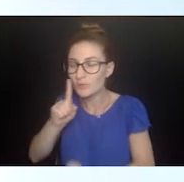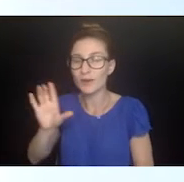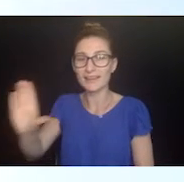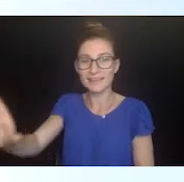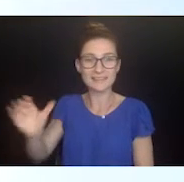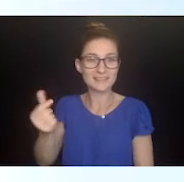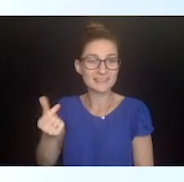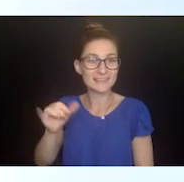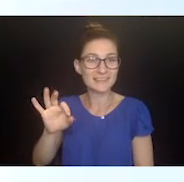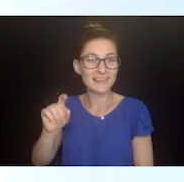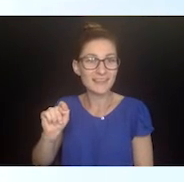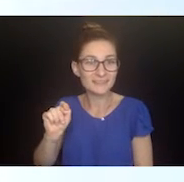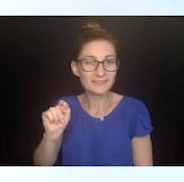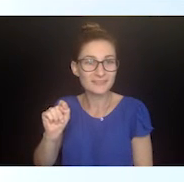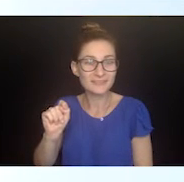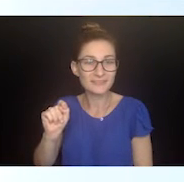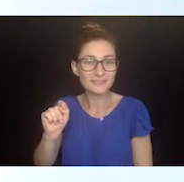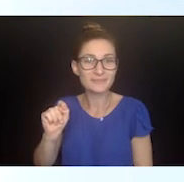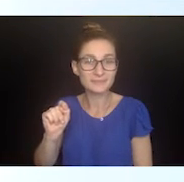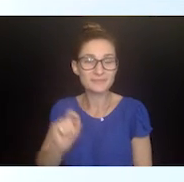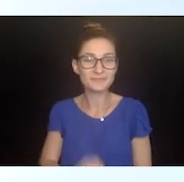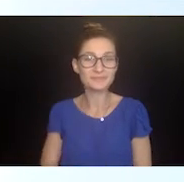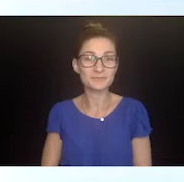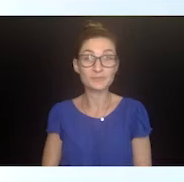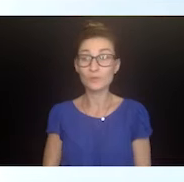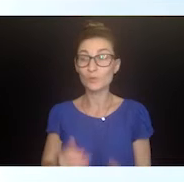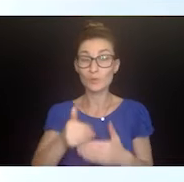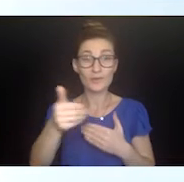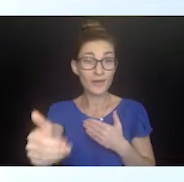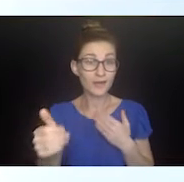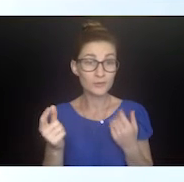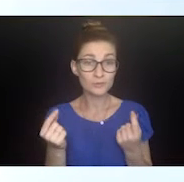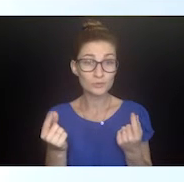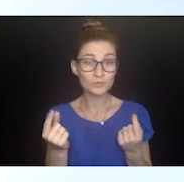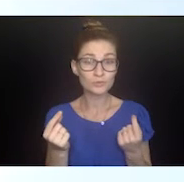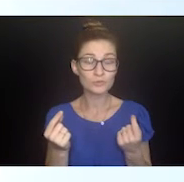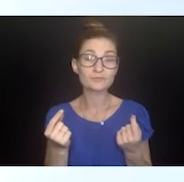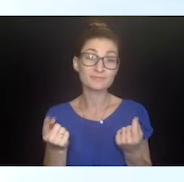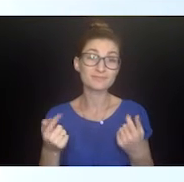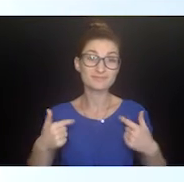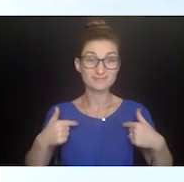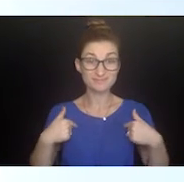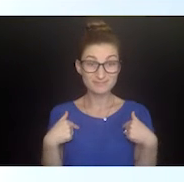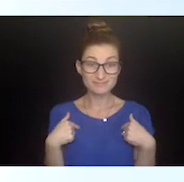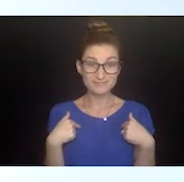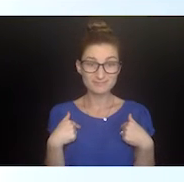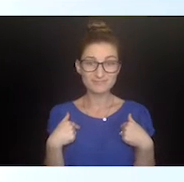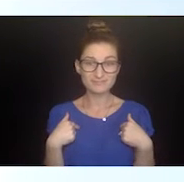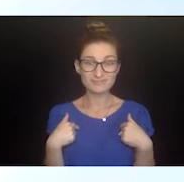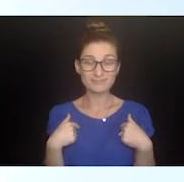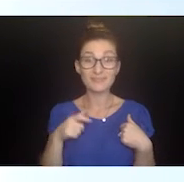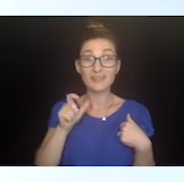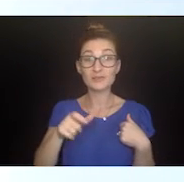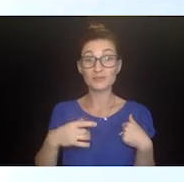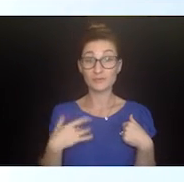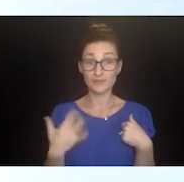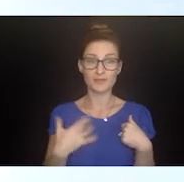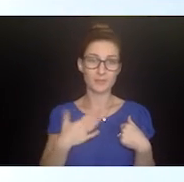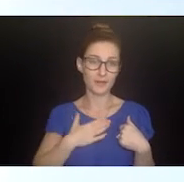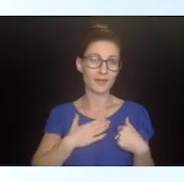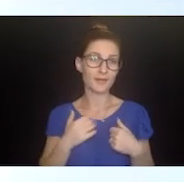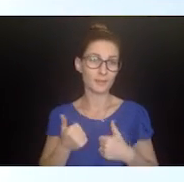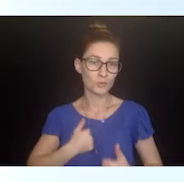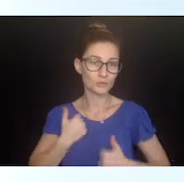So where do you go from there? Well, what I needed to do was I needed to, like I said, feel